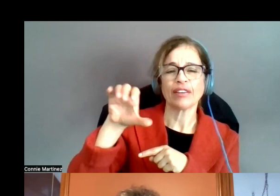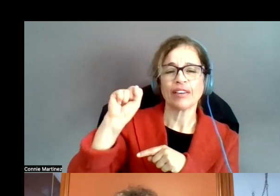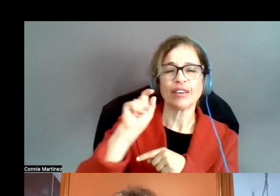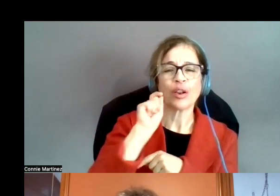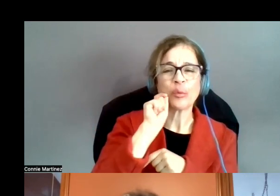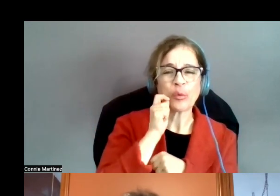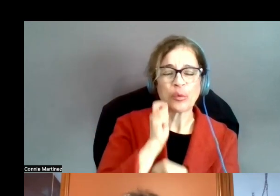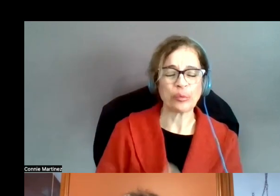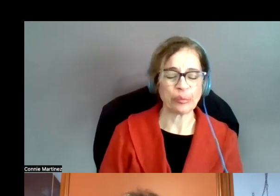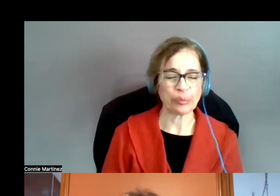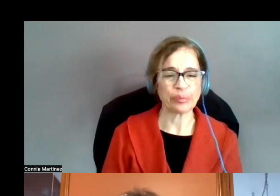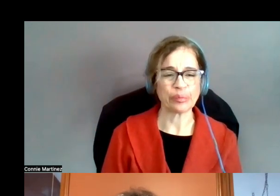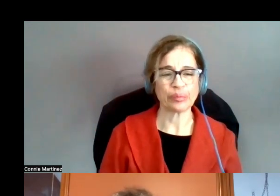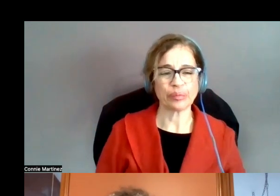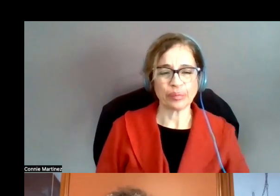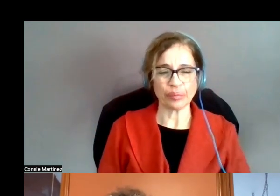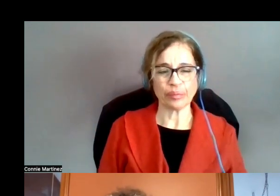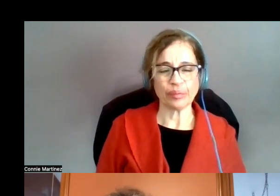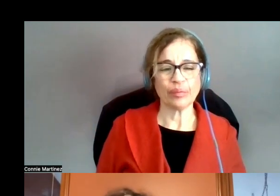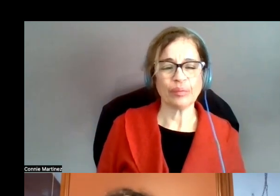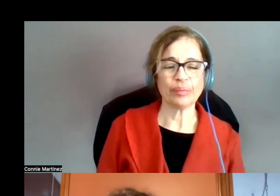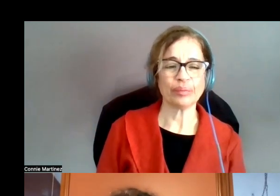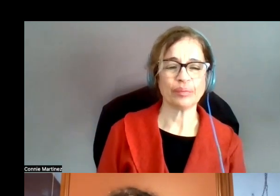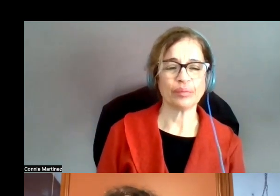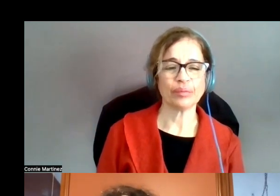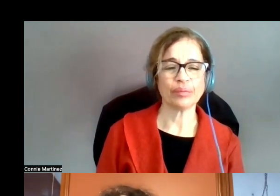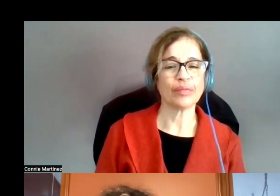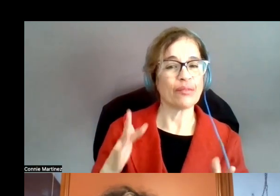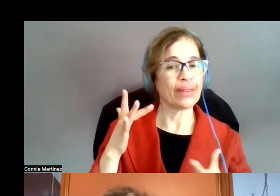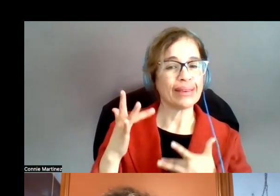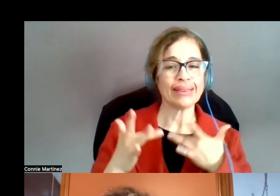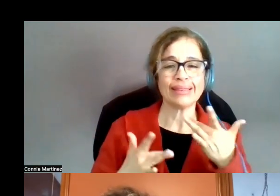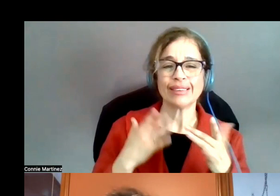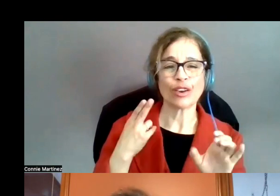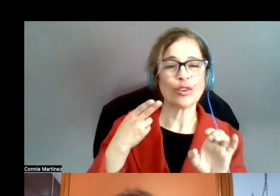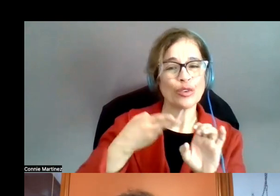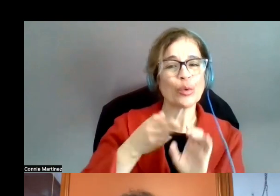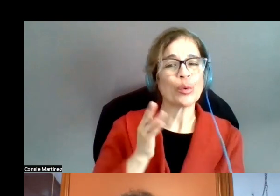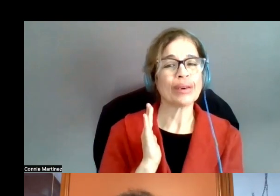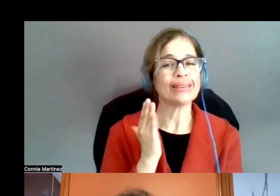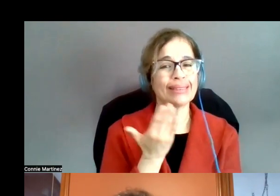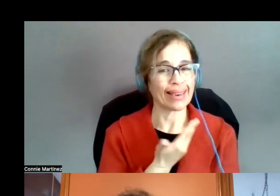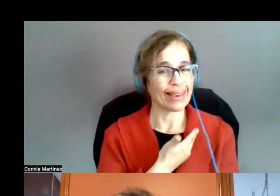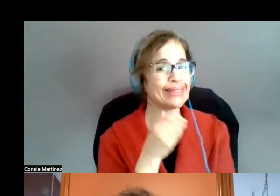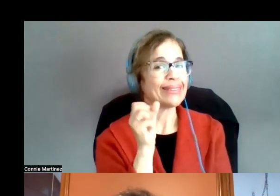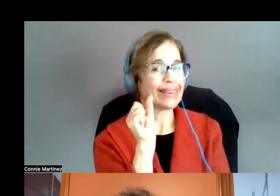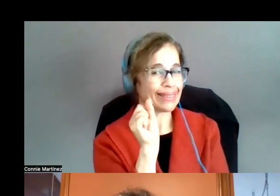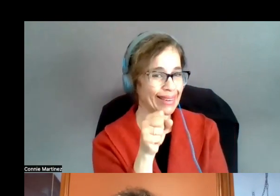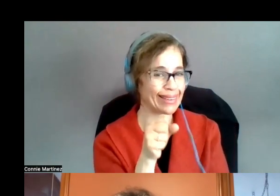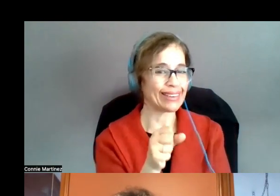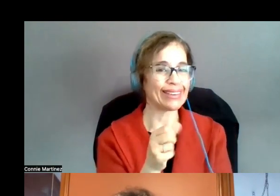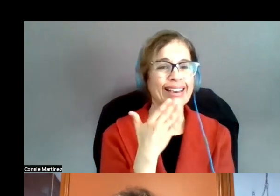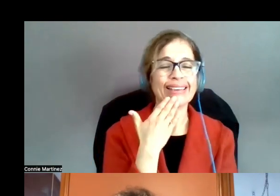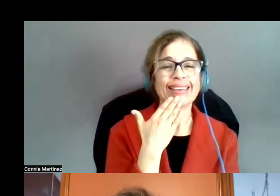the other sample that I wanted to play, but I'm very excited about you joining us. It's gonna Yeah. be Oh boy.